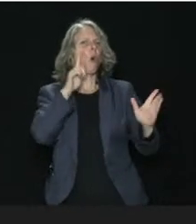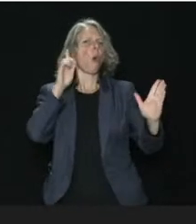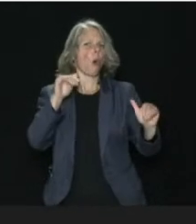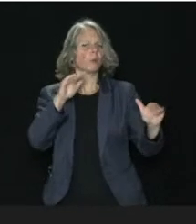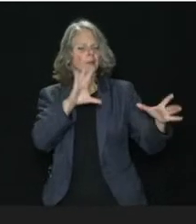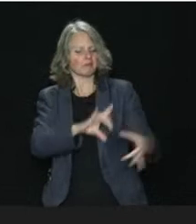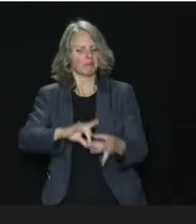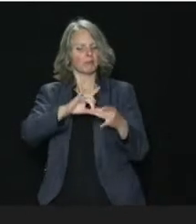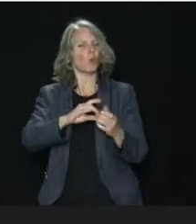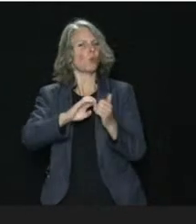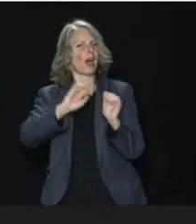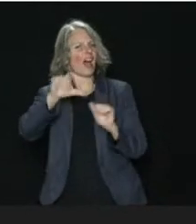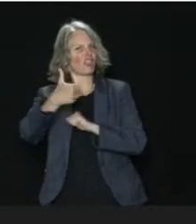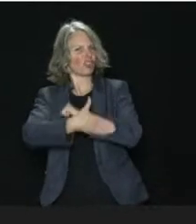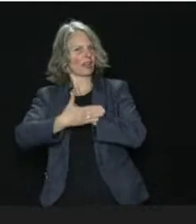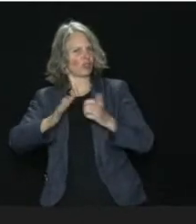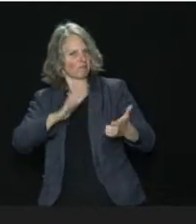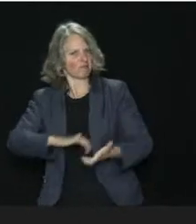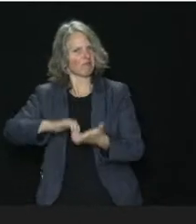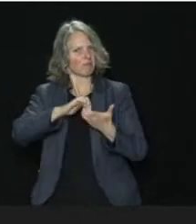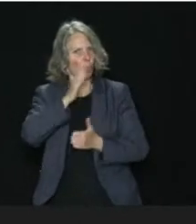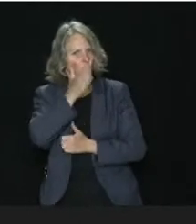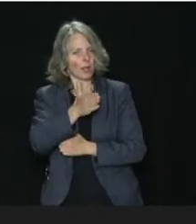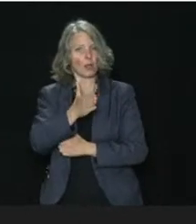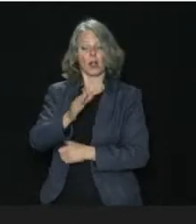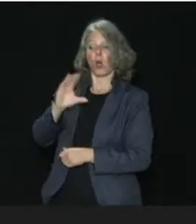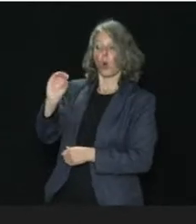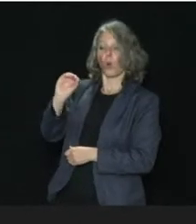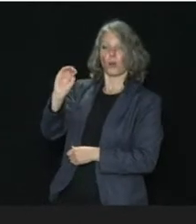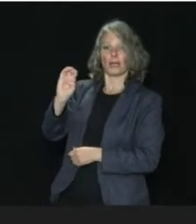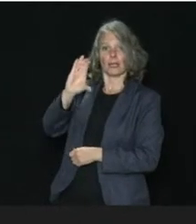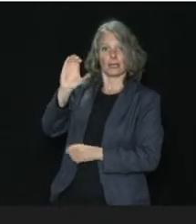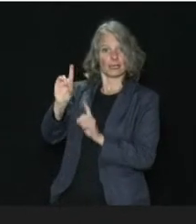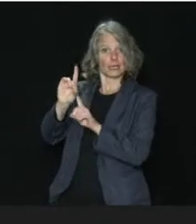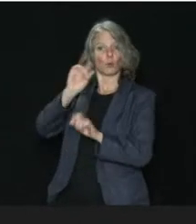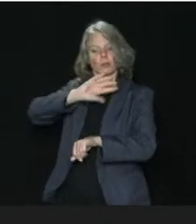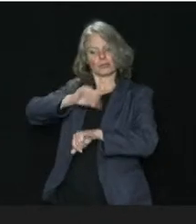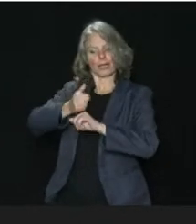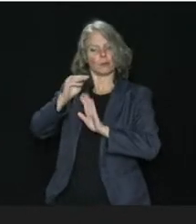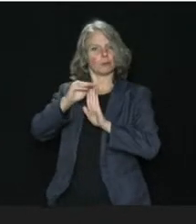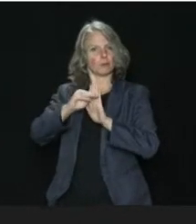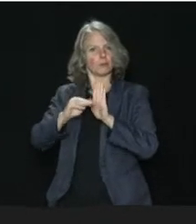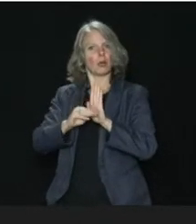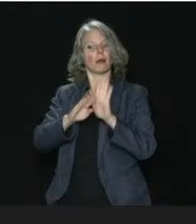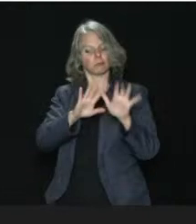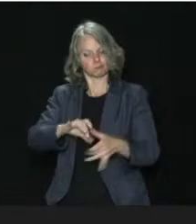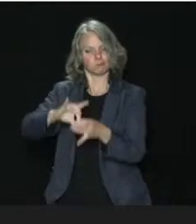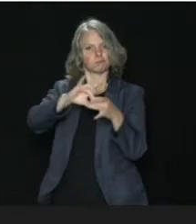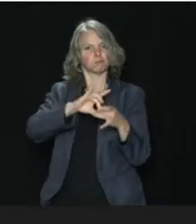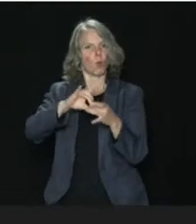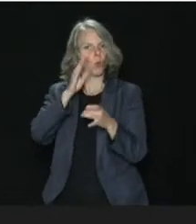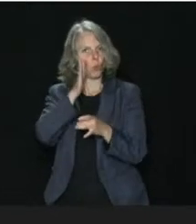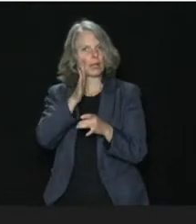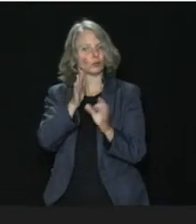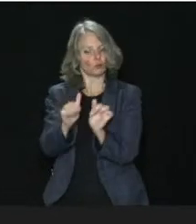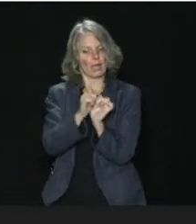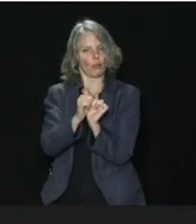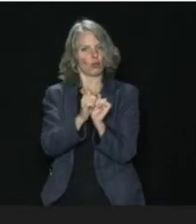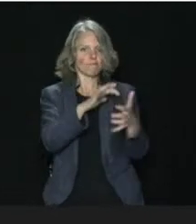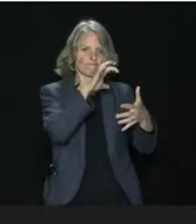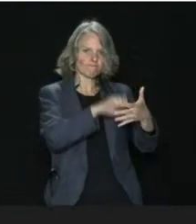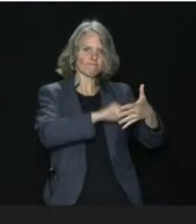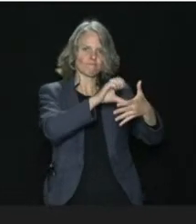is working very hard on creating that alignment so that we're able to move forward, and we will ideally harmonize